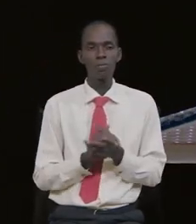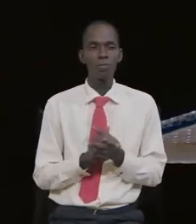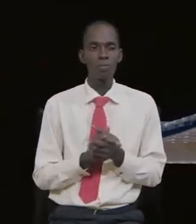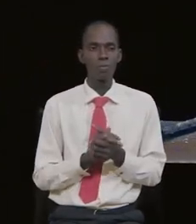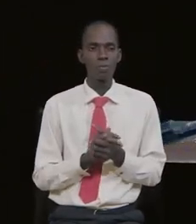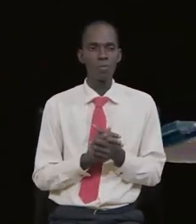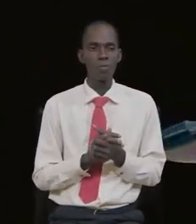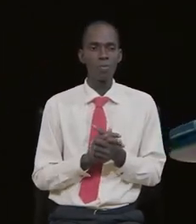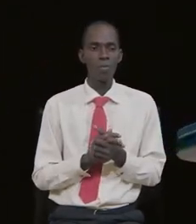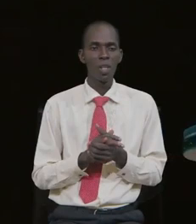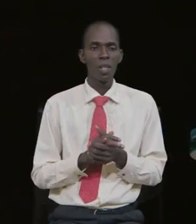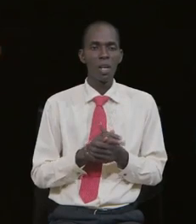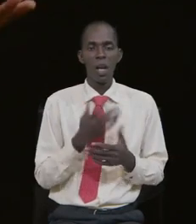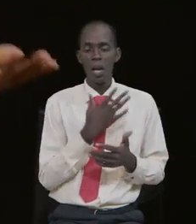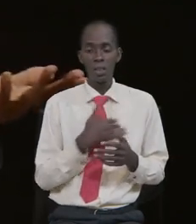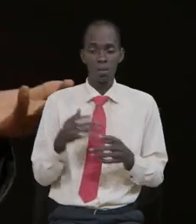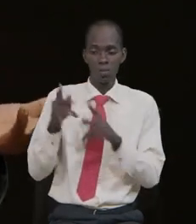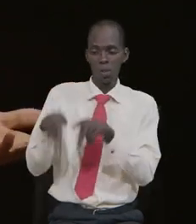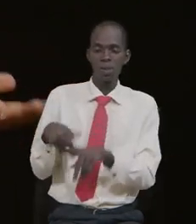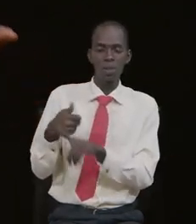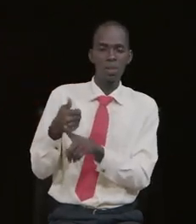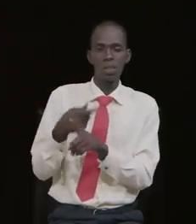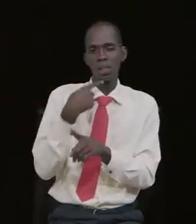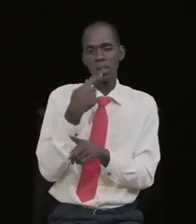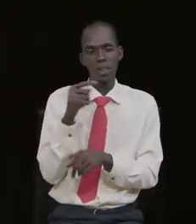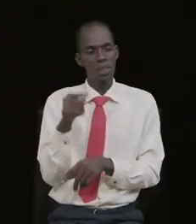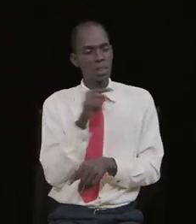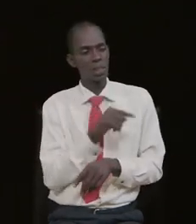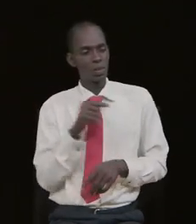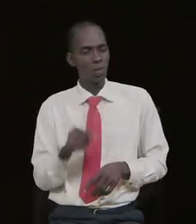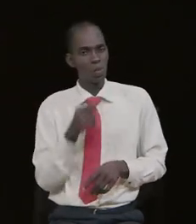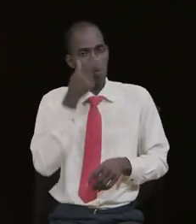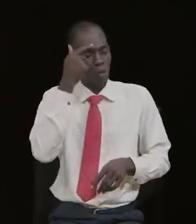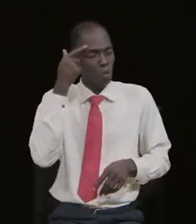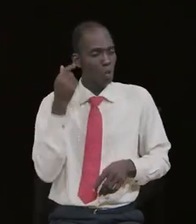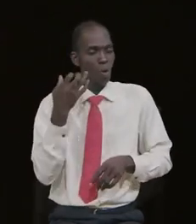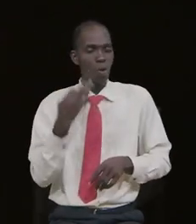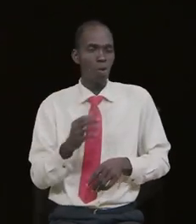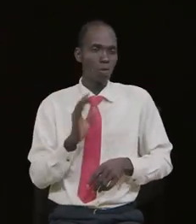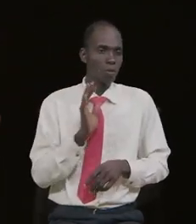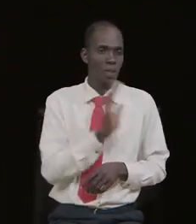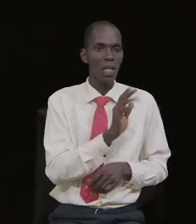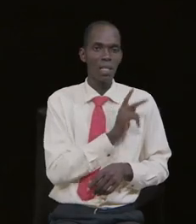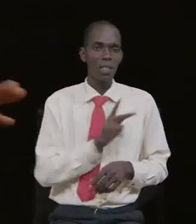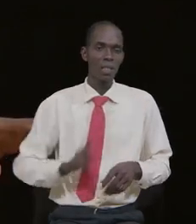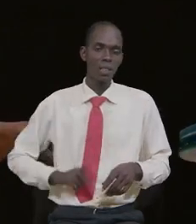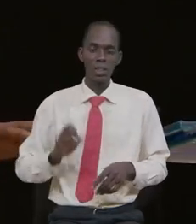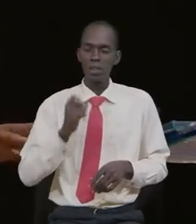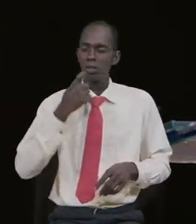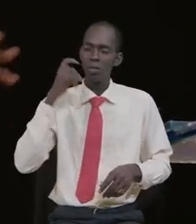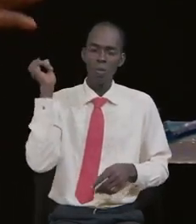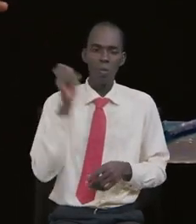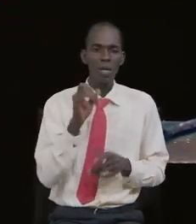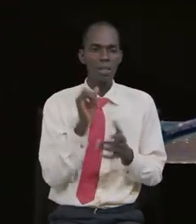verse 22, and it says, therefore, because of the king's commandment that was